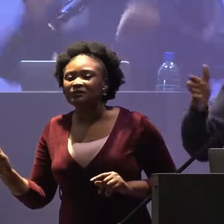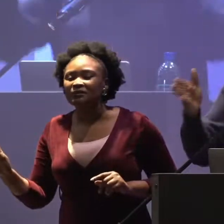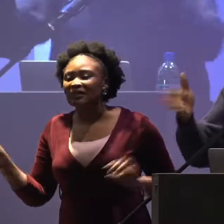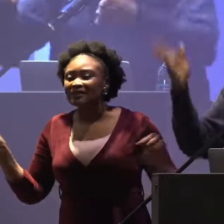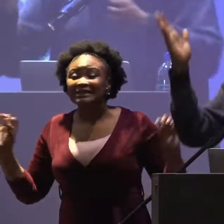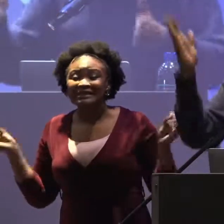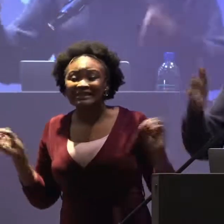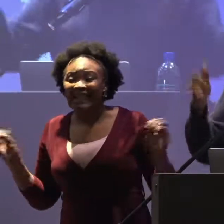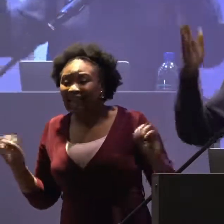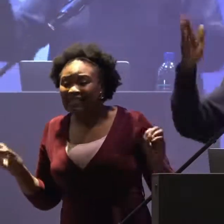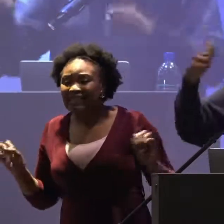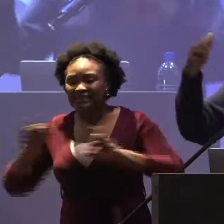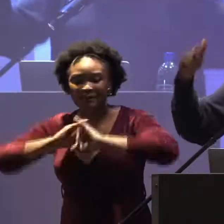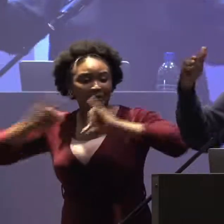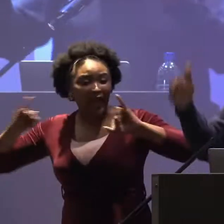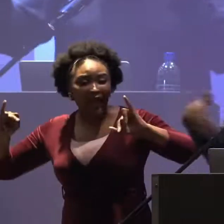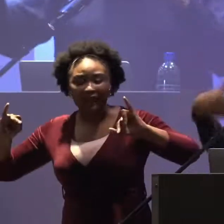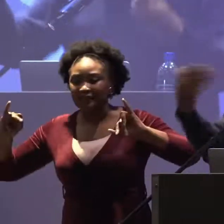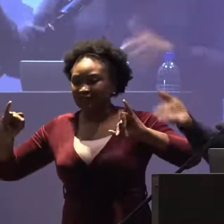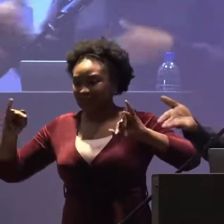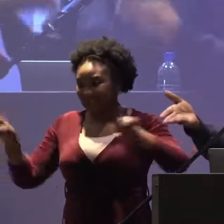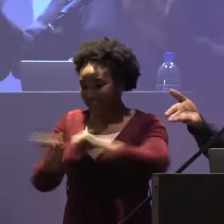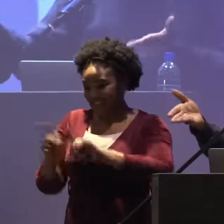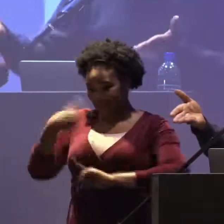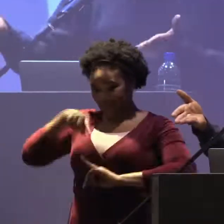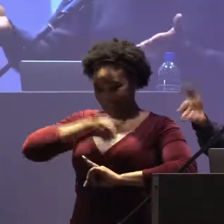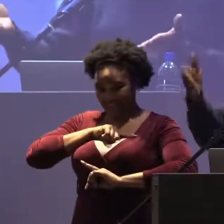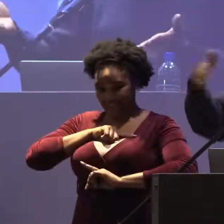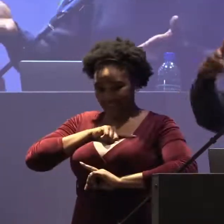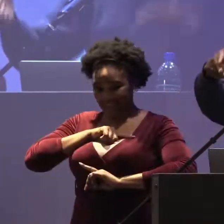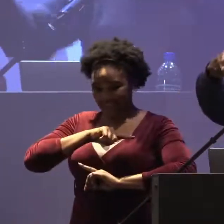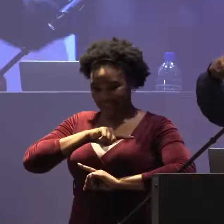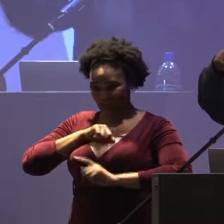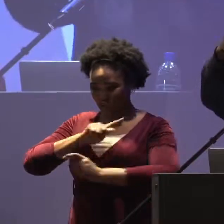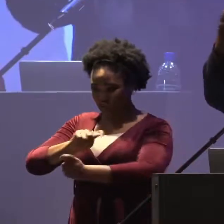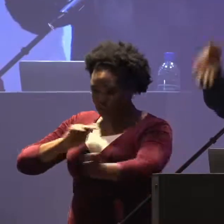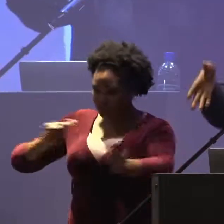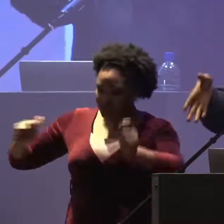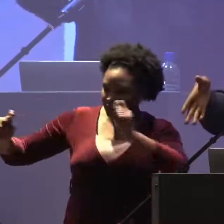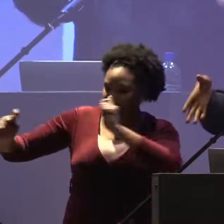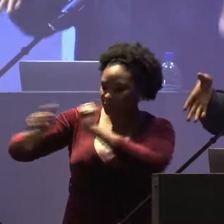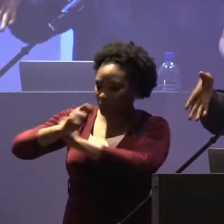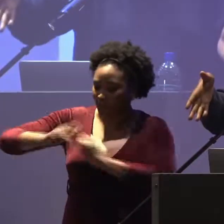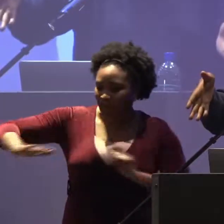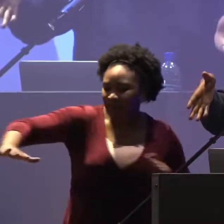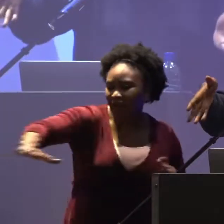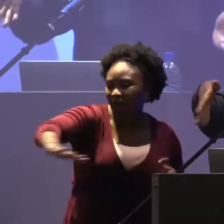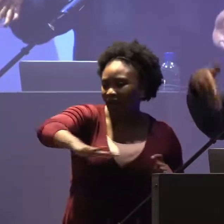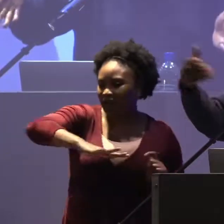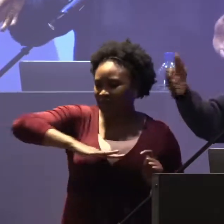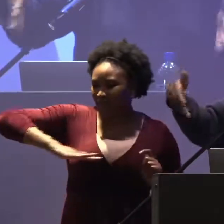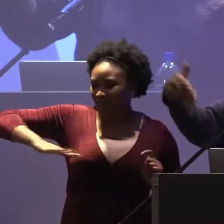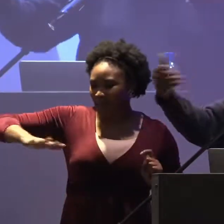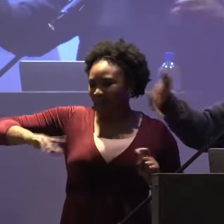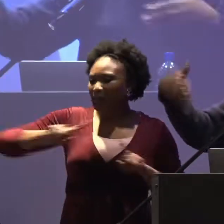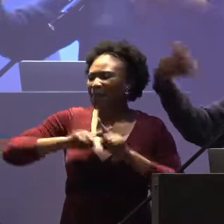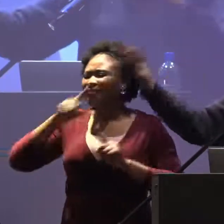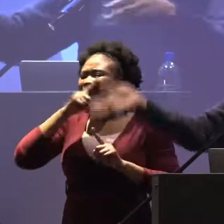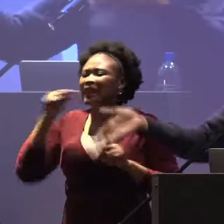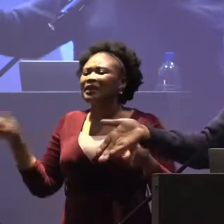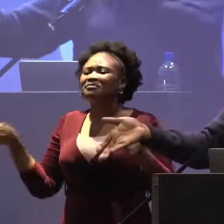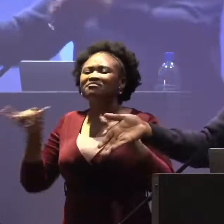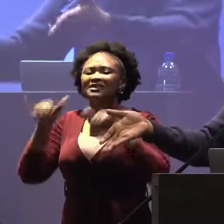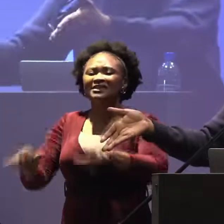nothing is as bad as us transforming the landscape and the naming remaining the